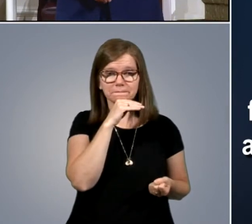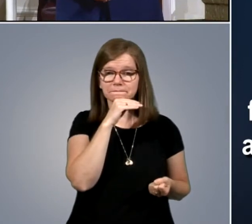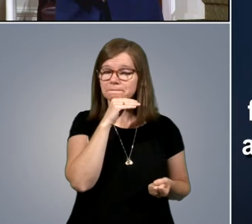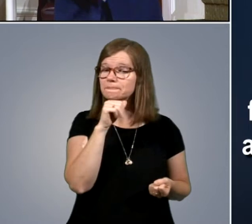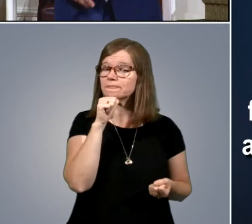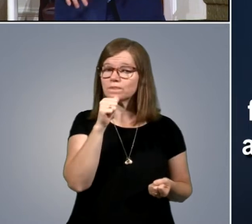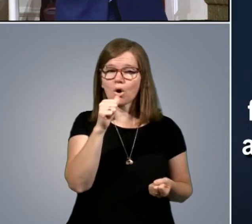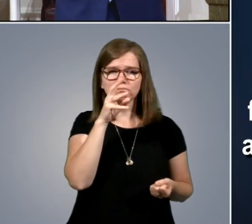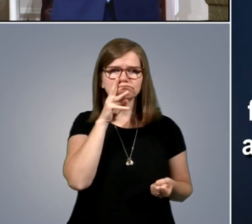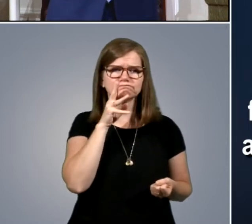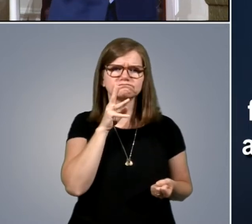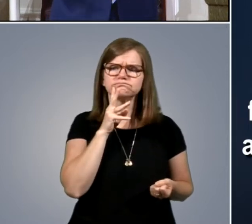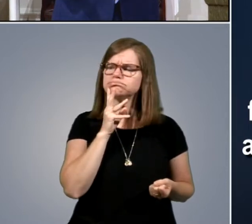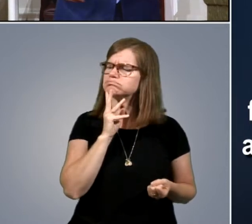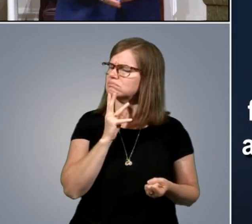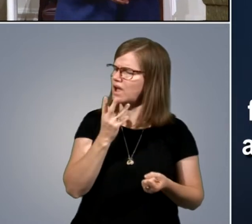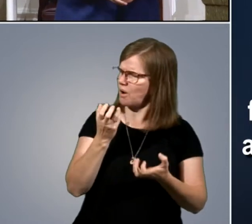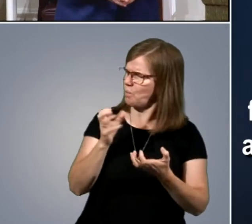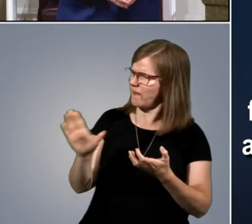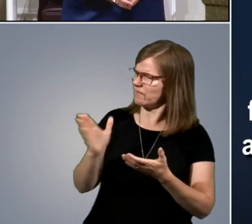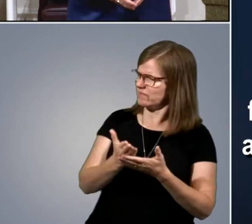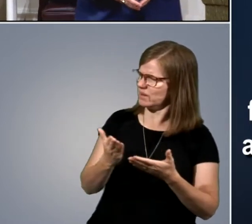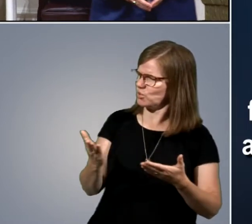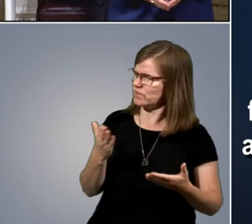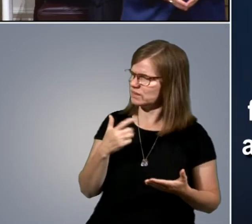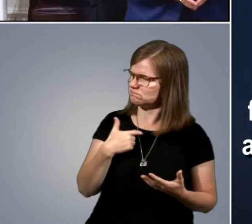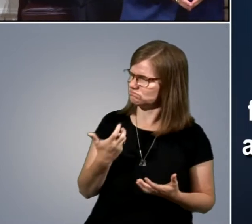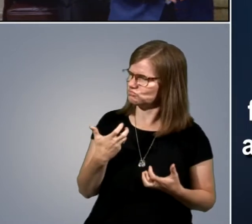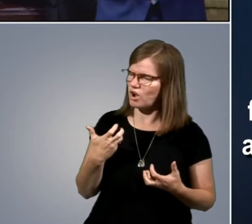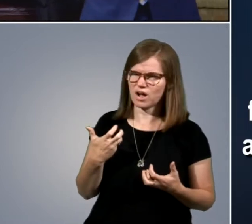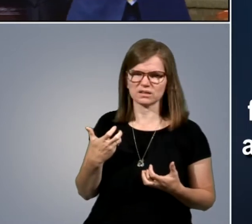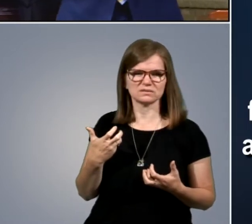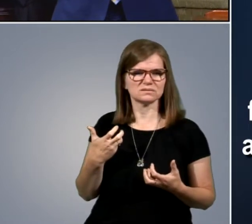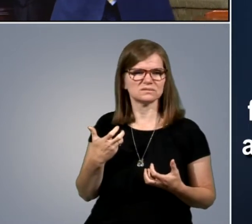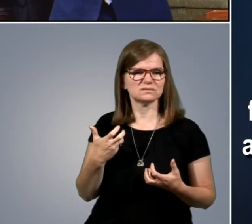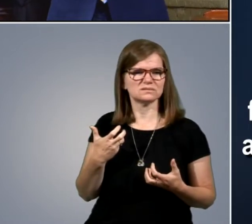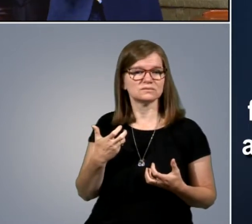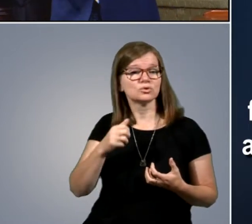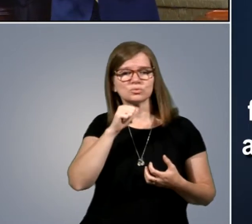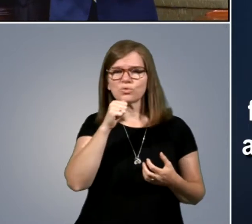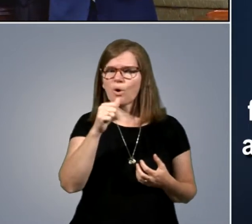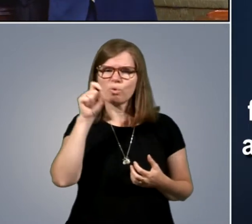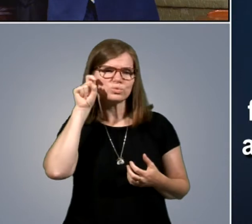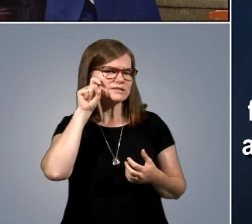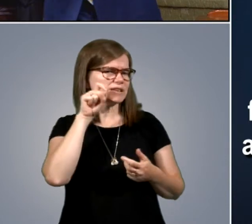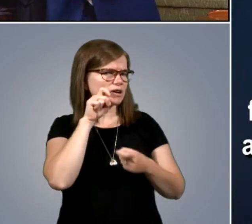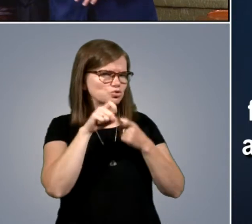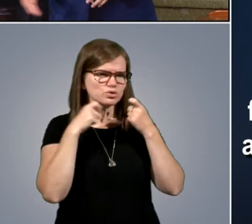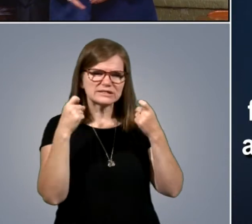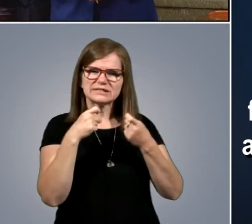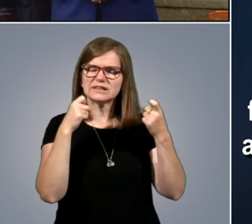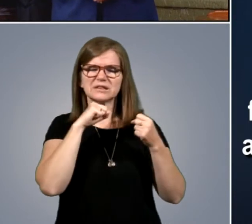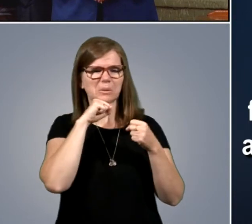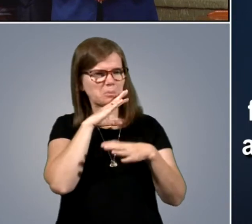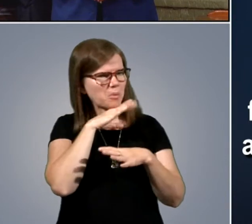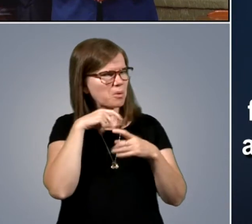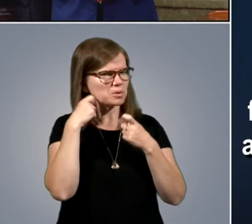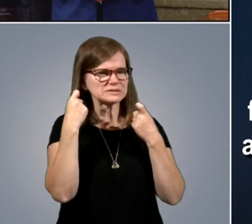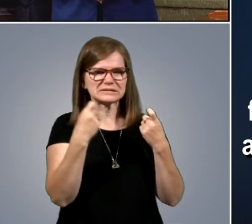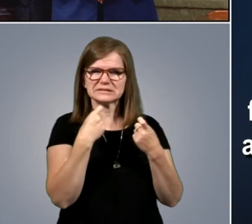Don't covet or want other people's things. Don't commit sexual sins and immoral sins.